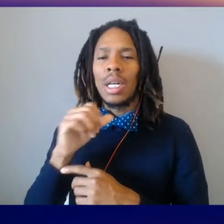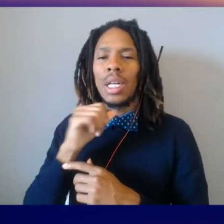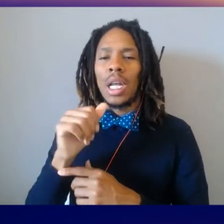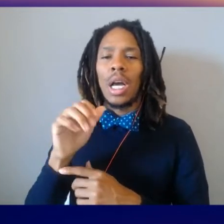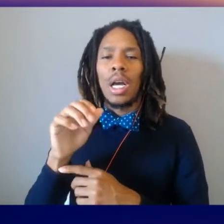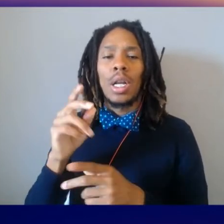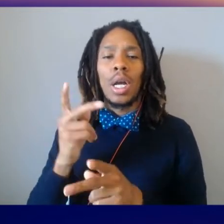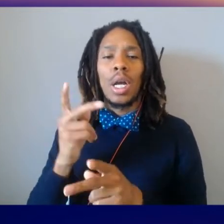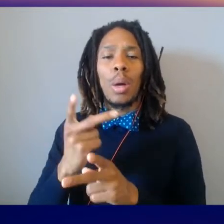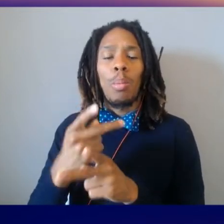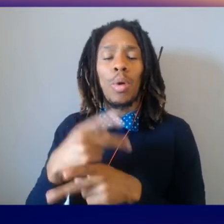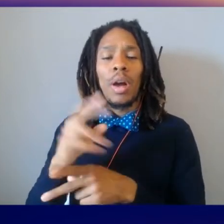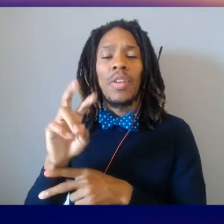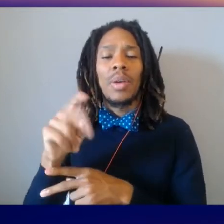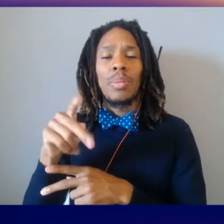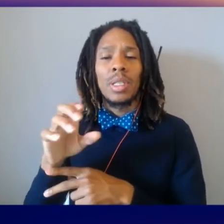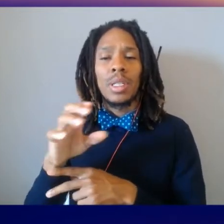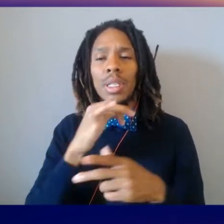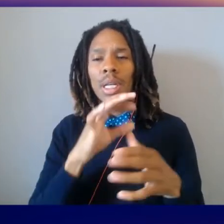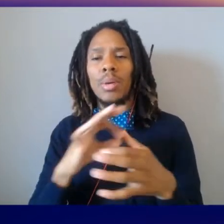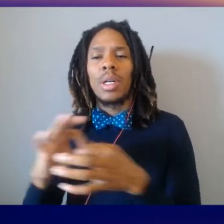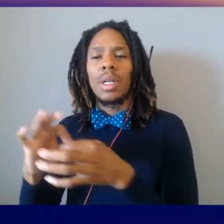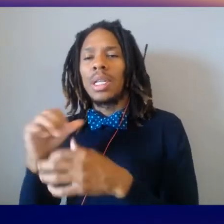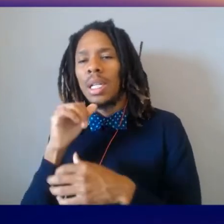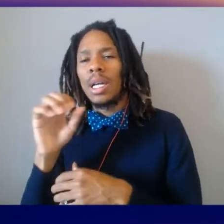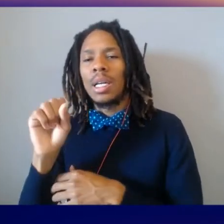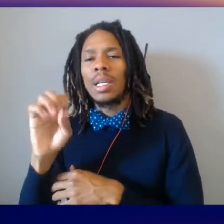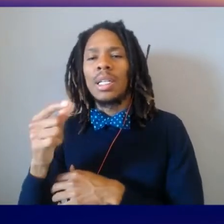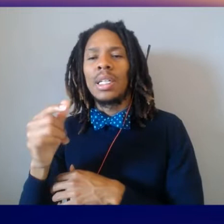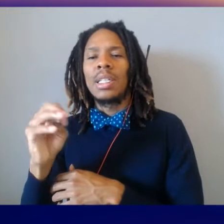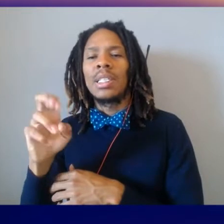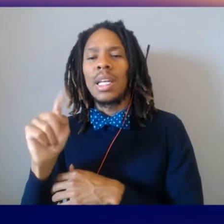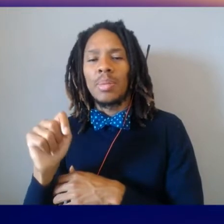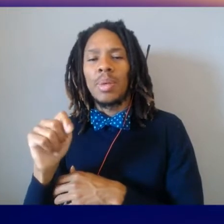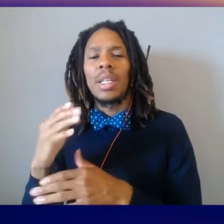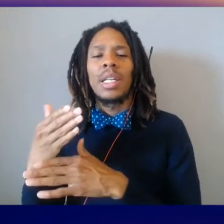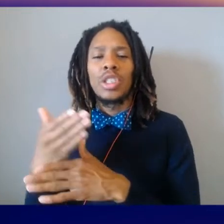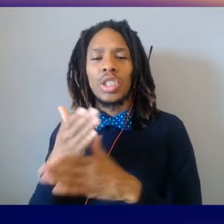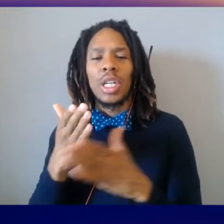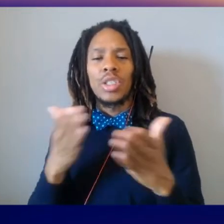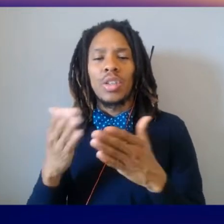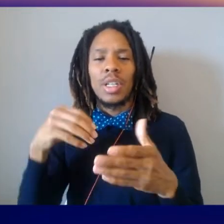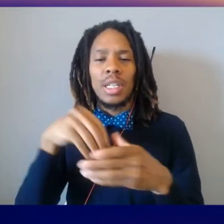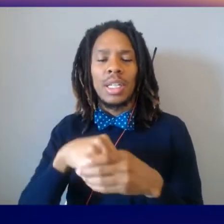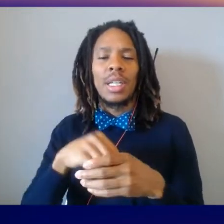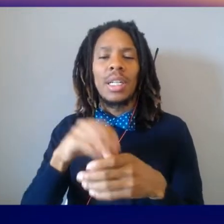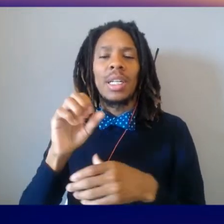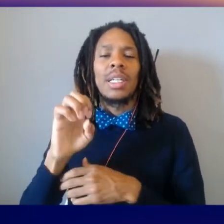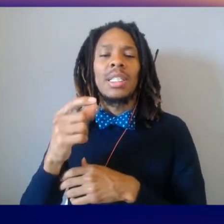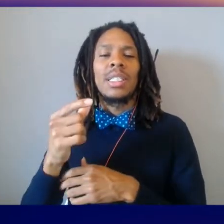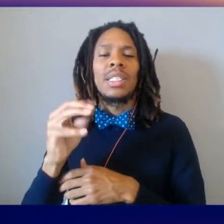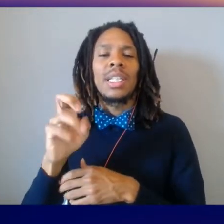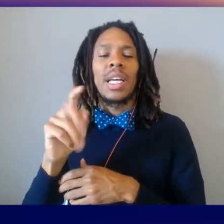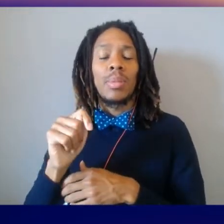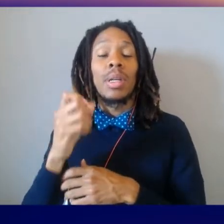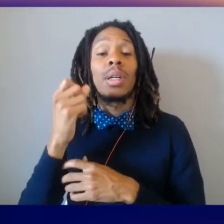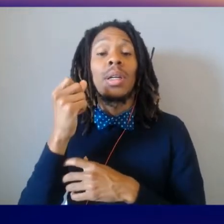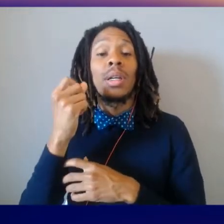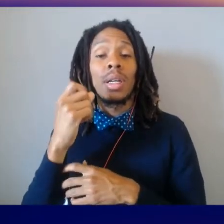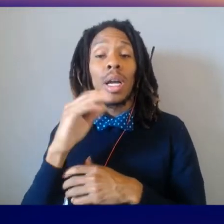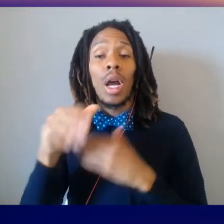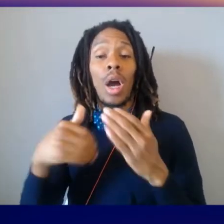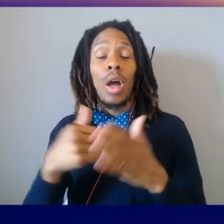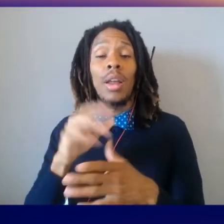dev VPCs connect into the non-prod segment, and the shared services into its segment. Now, by default, all of the